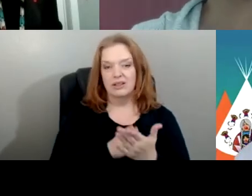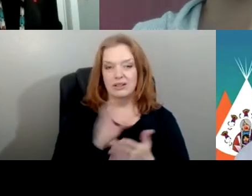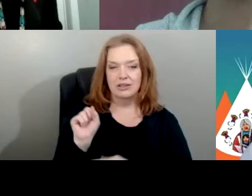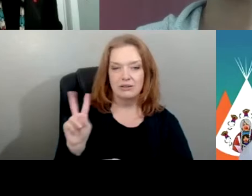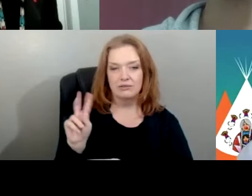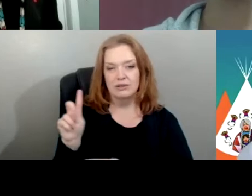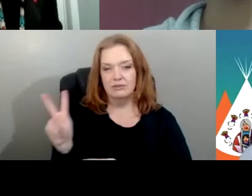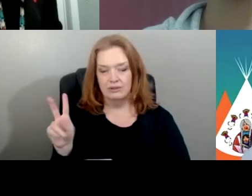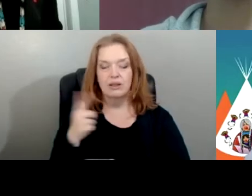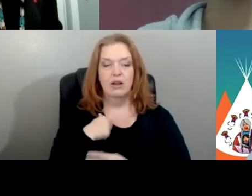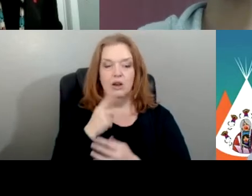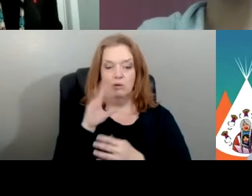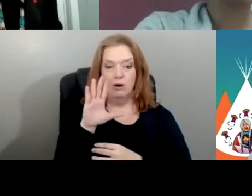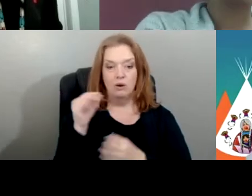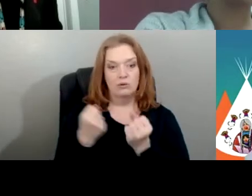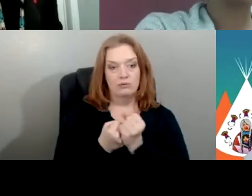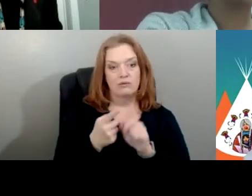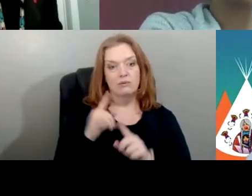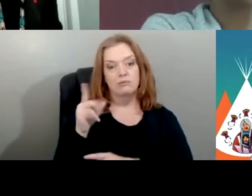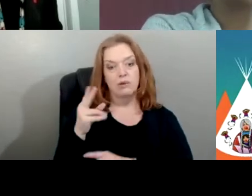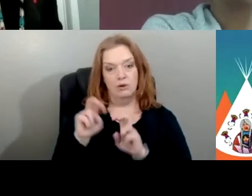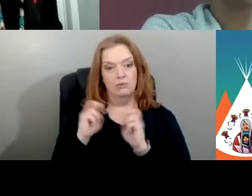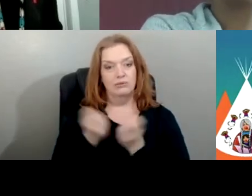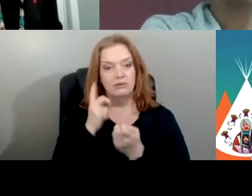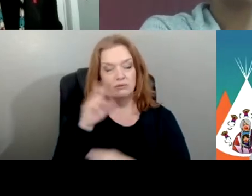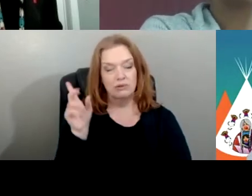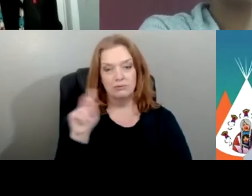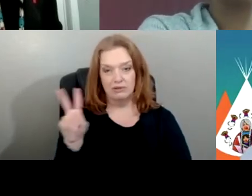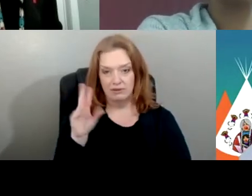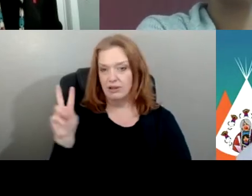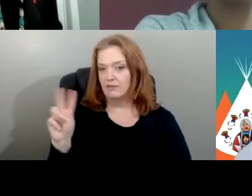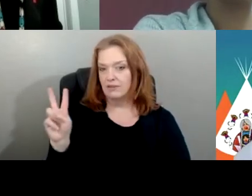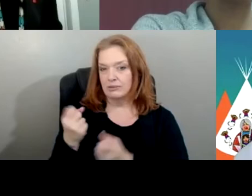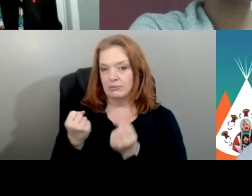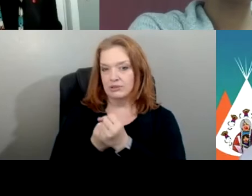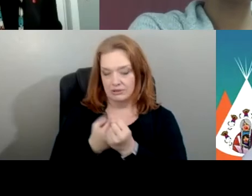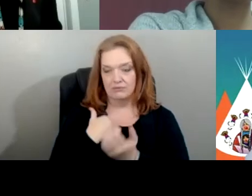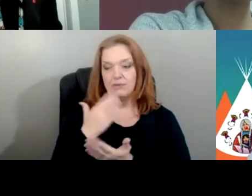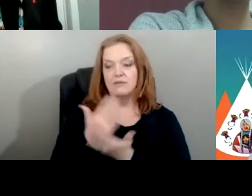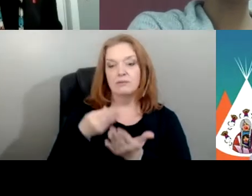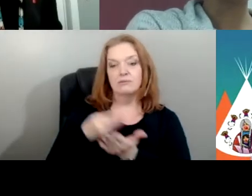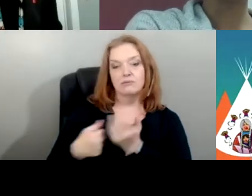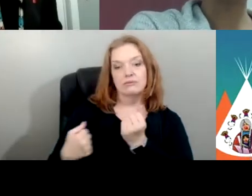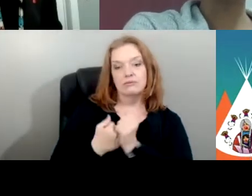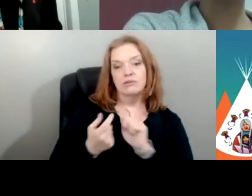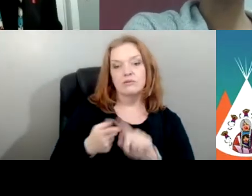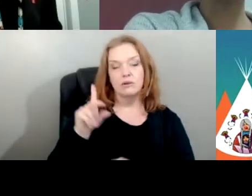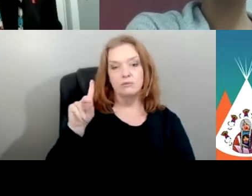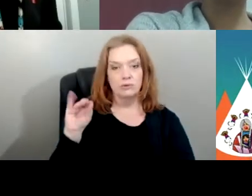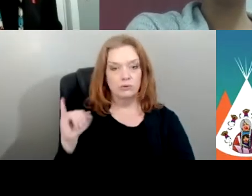co-sponsored by the Idaho Council on Domestic Violence and Victims Assistance. We have some support from the United States Department of Justice as